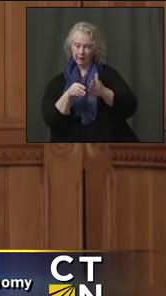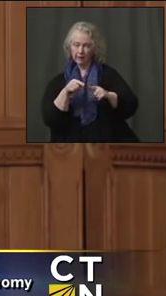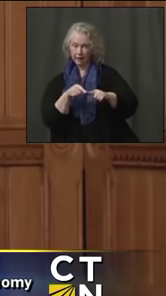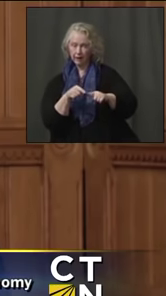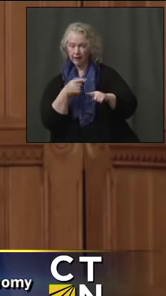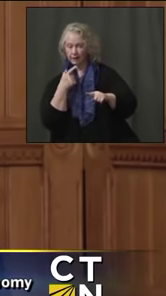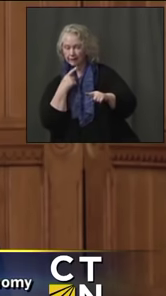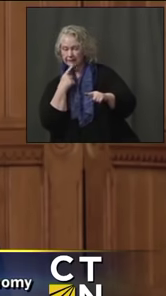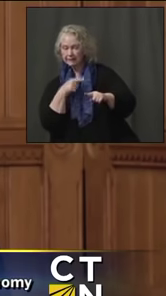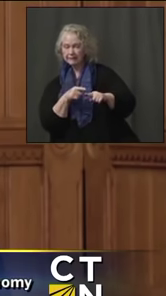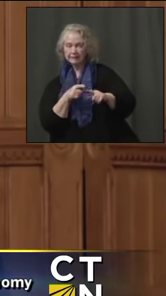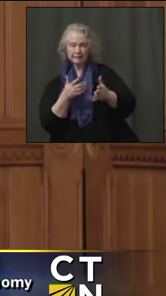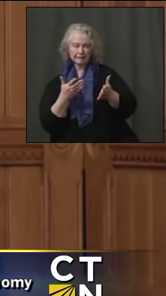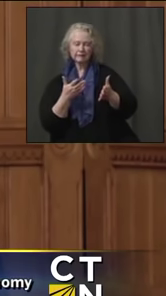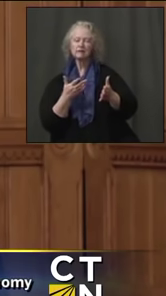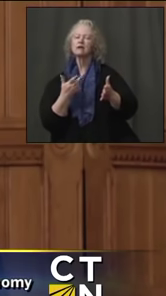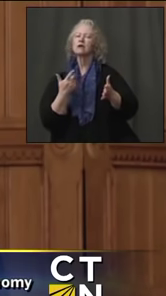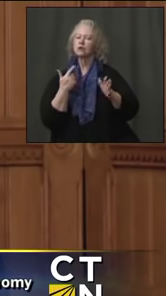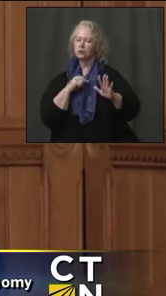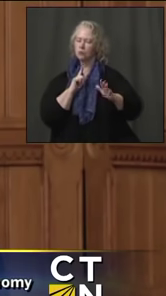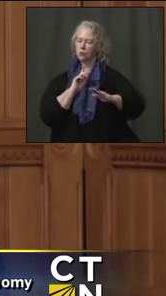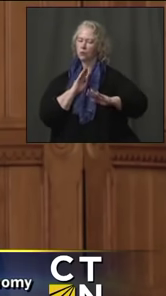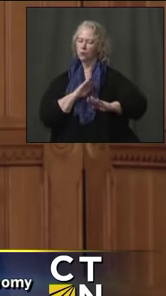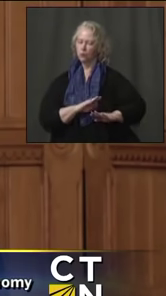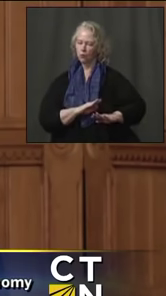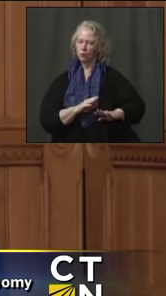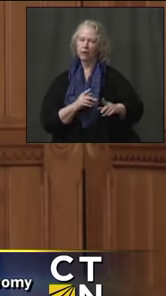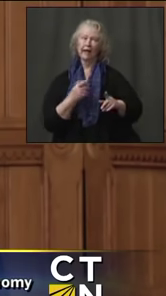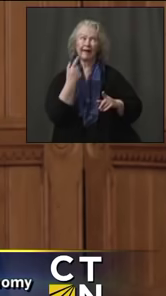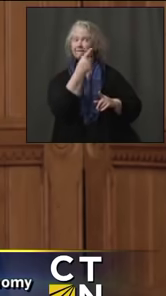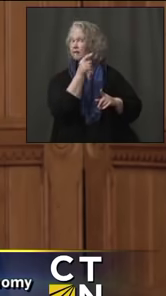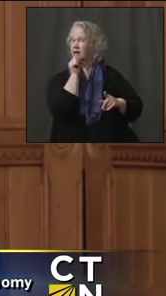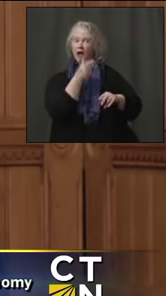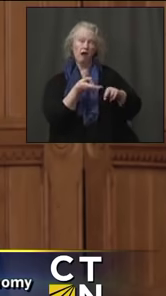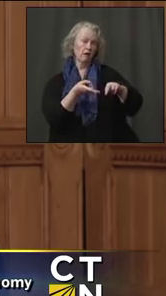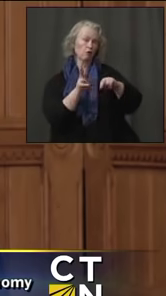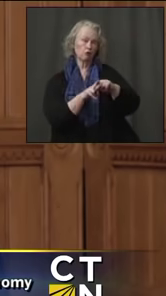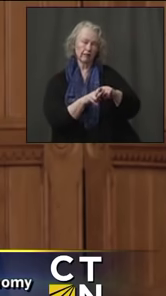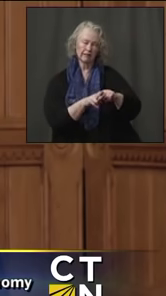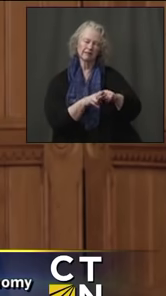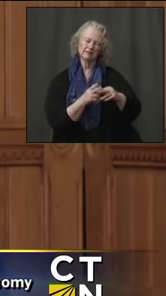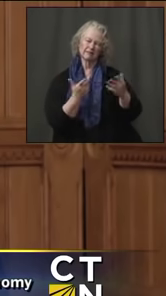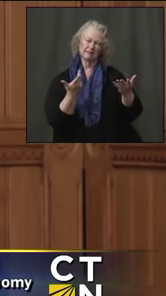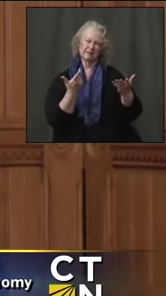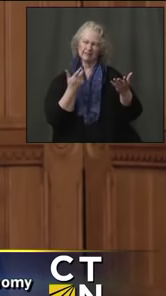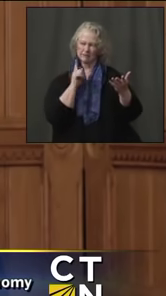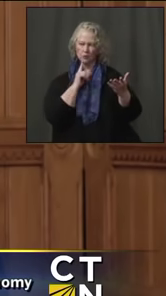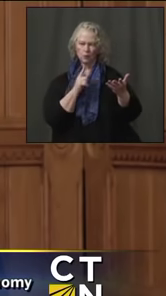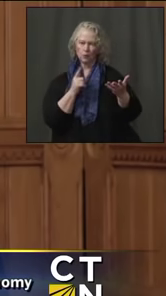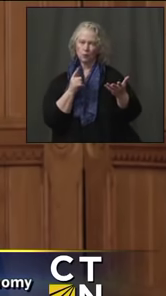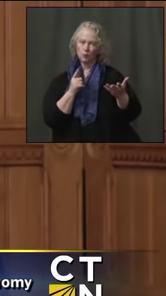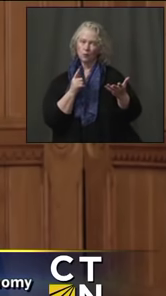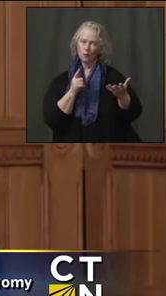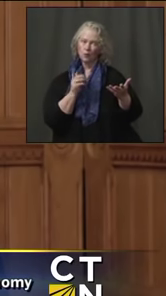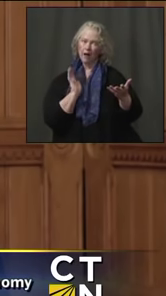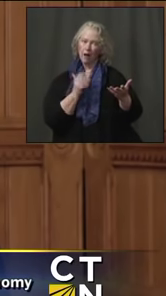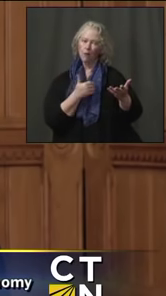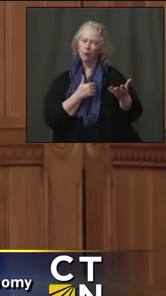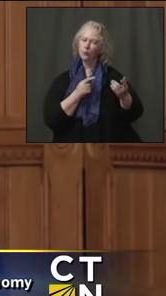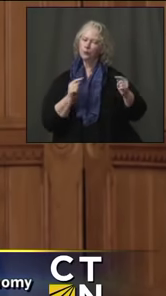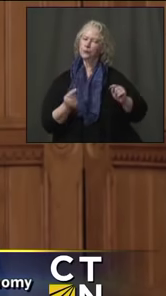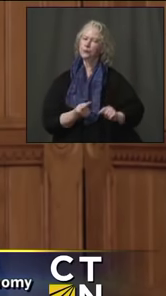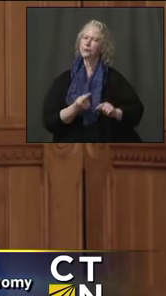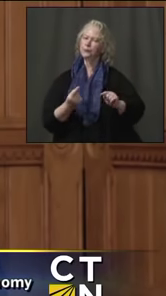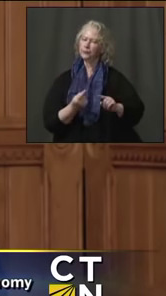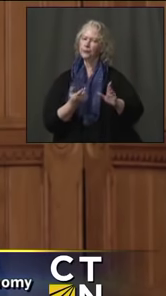if the feds did not increase Medicaid reimbursement, then we would have had likely a $200 million up